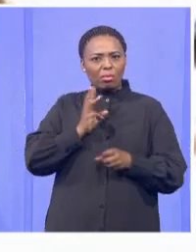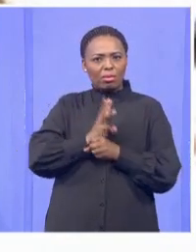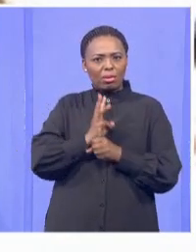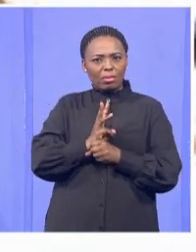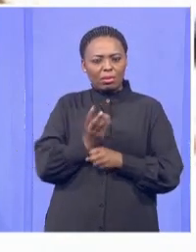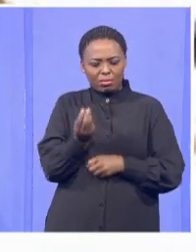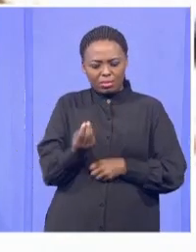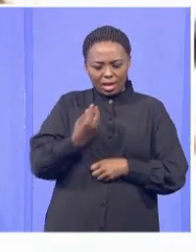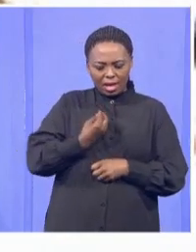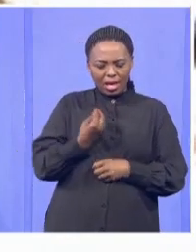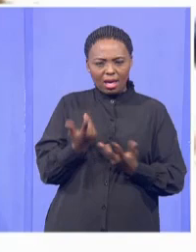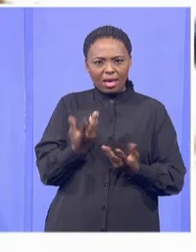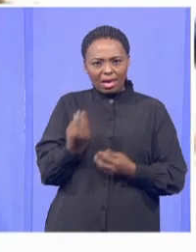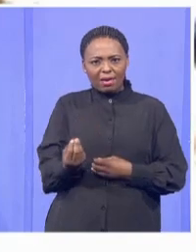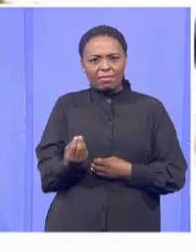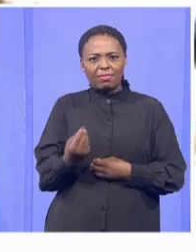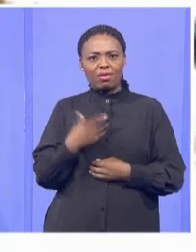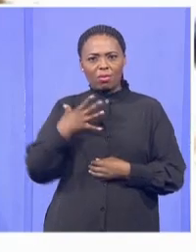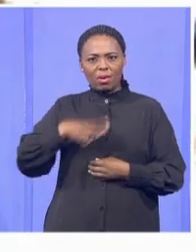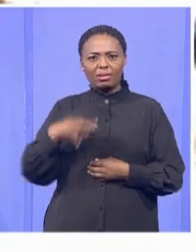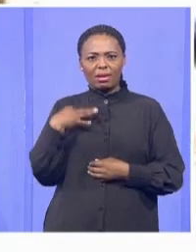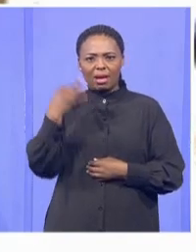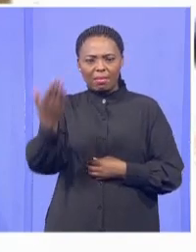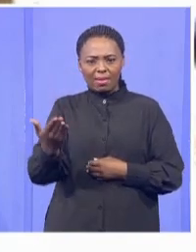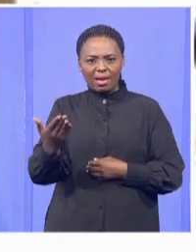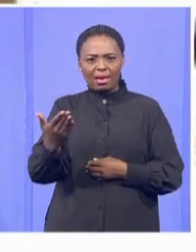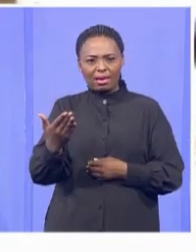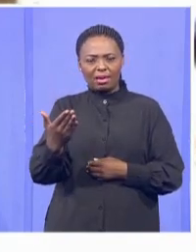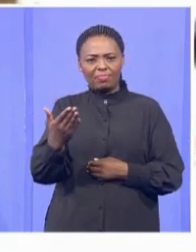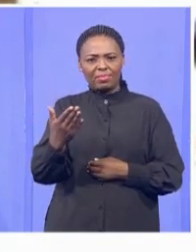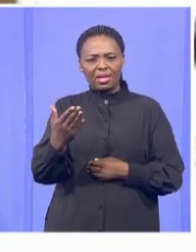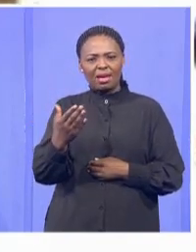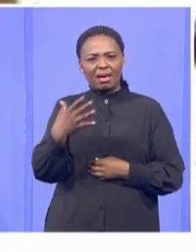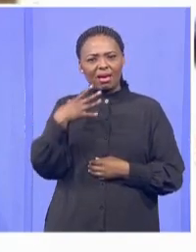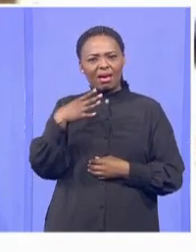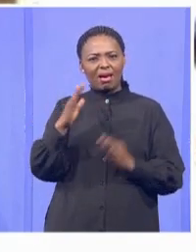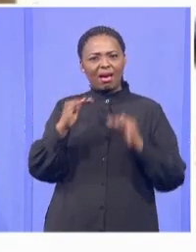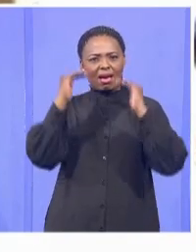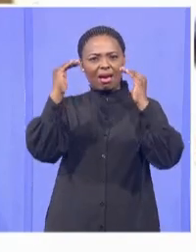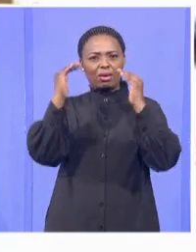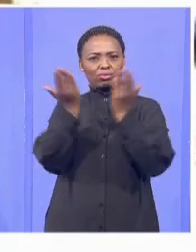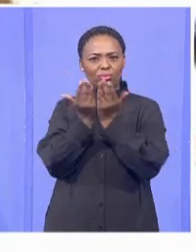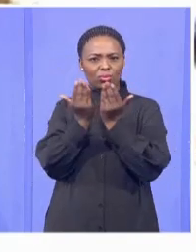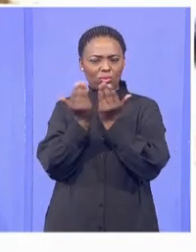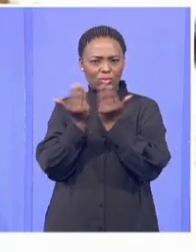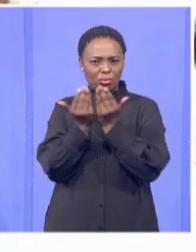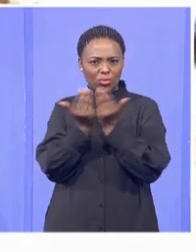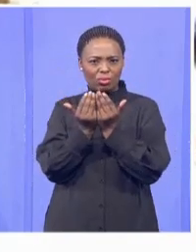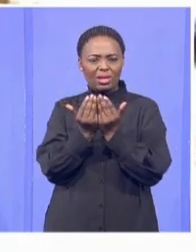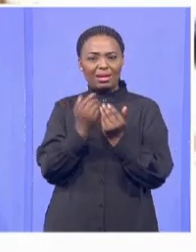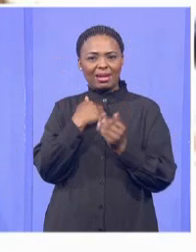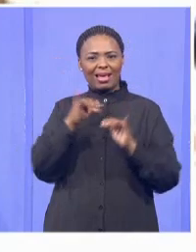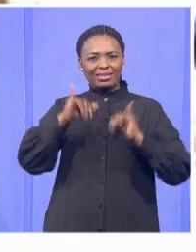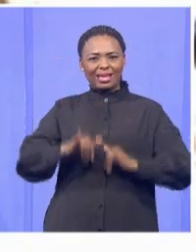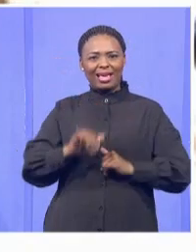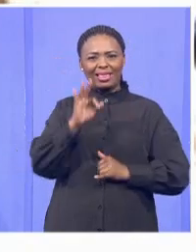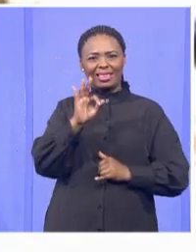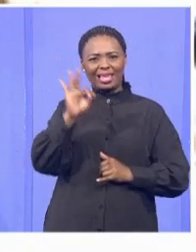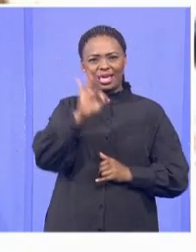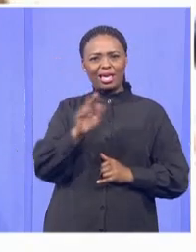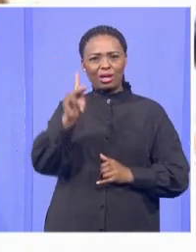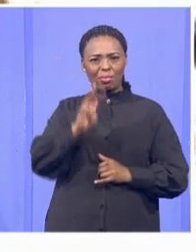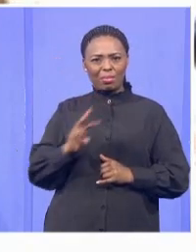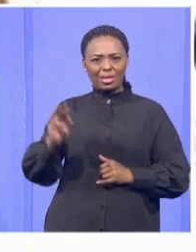Northcliffe High, and I live 3 kilometers away from the school, given because there are other parents as well, and now the school is